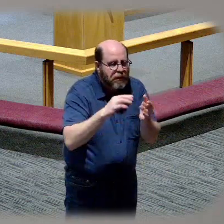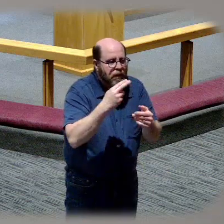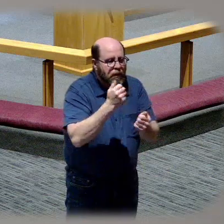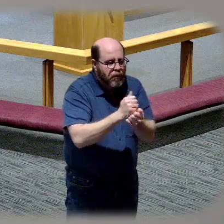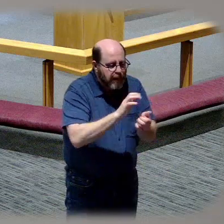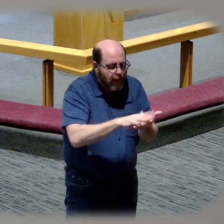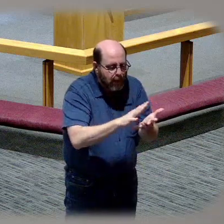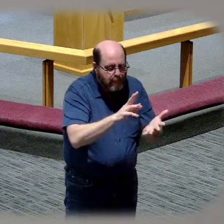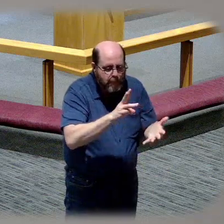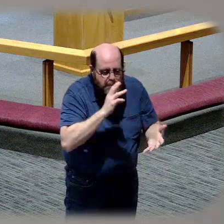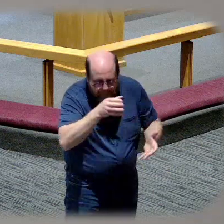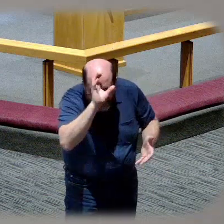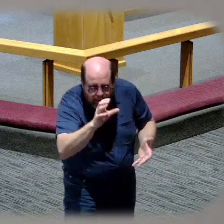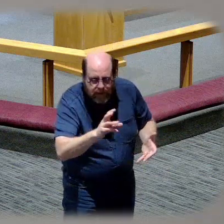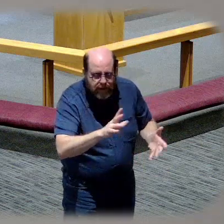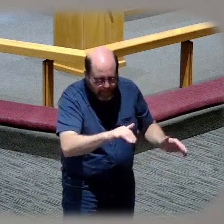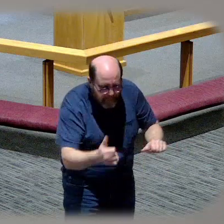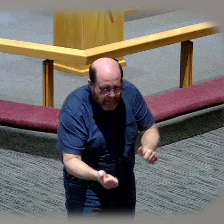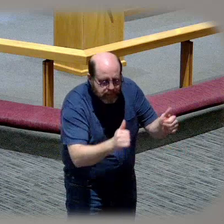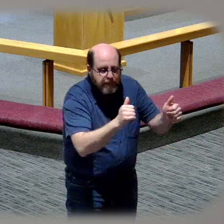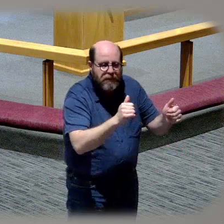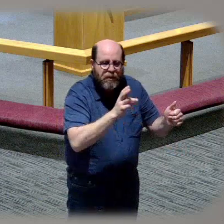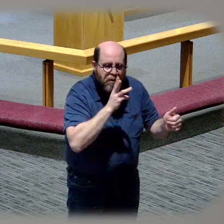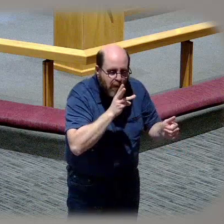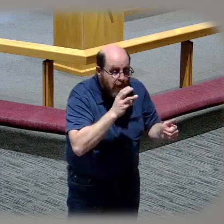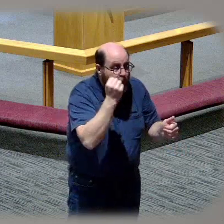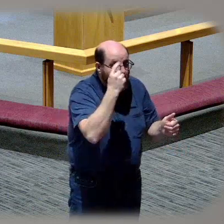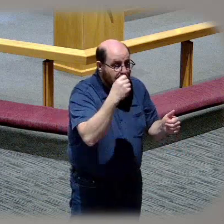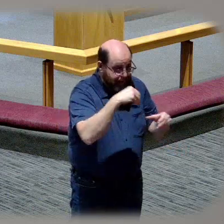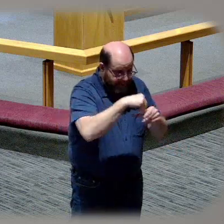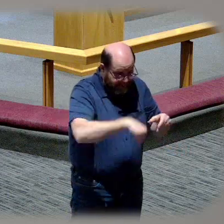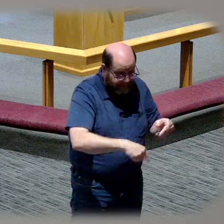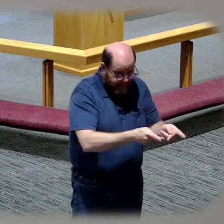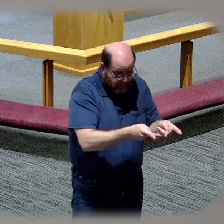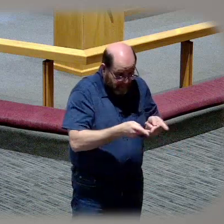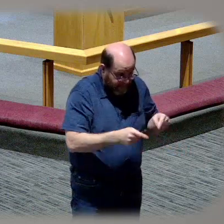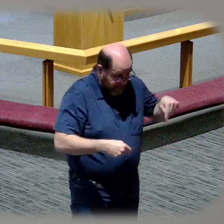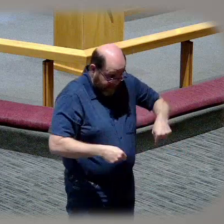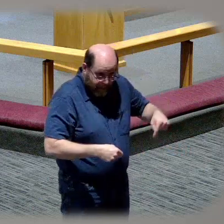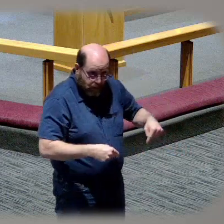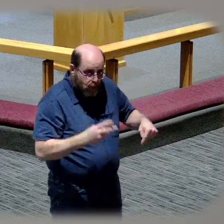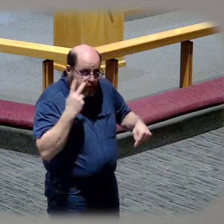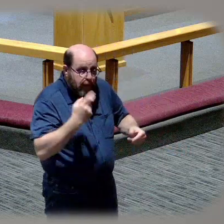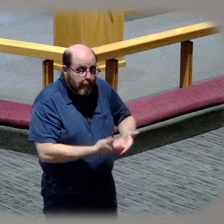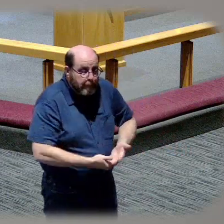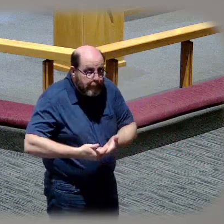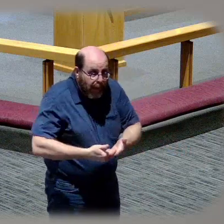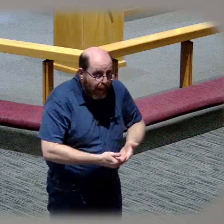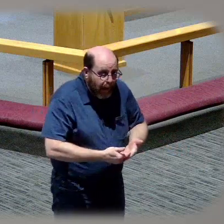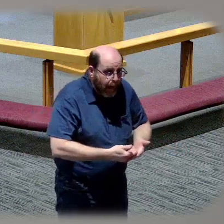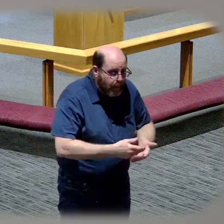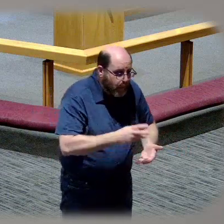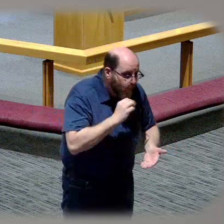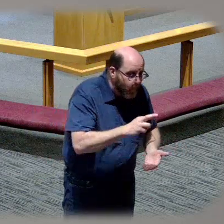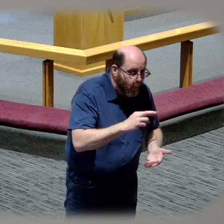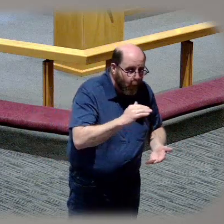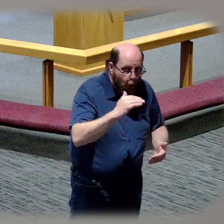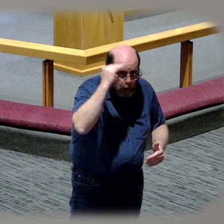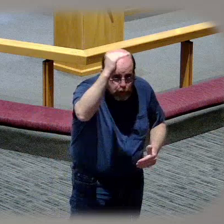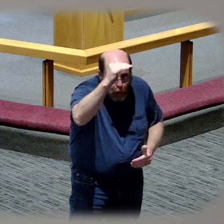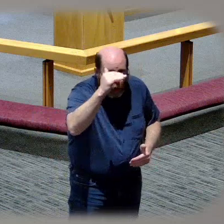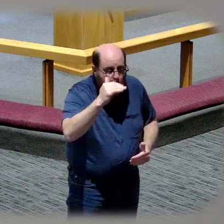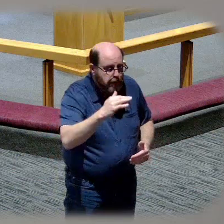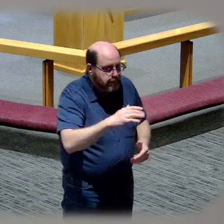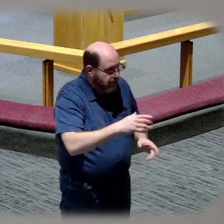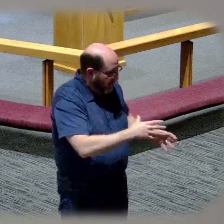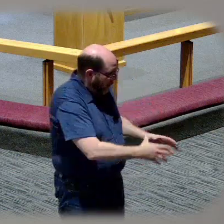by water. Obviously, when we baptize in this place, we see a child at the font or an adult at the